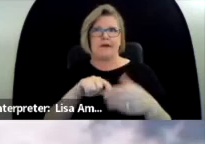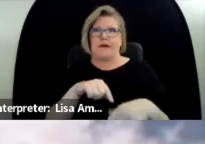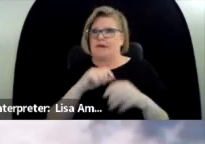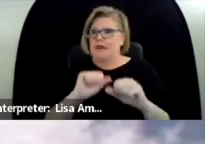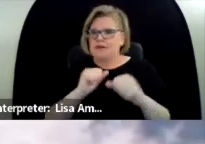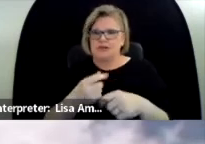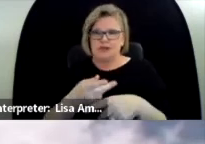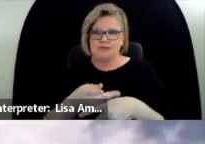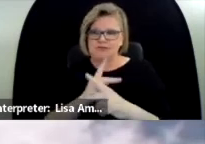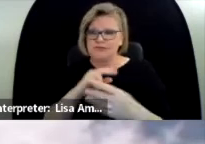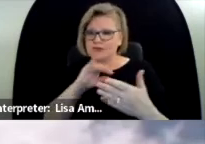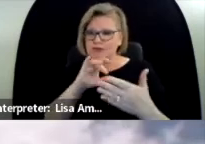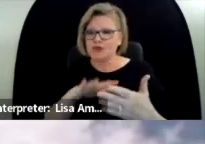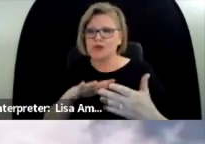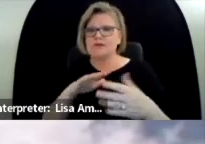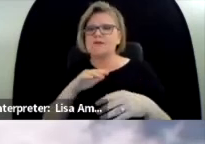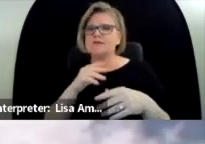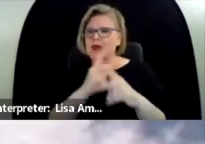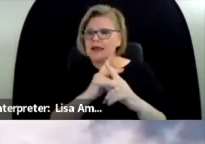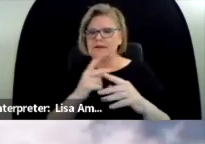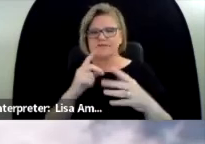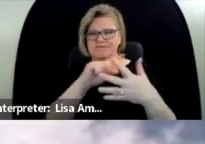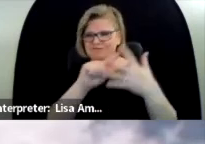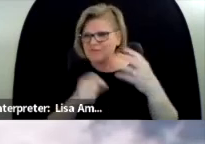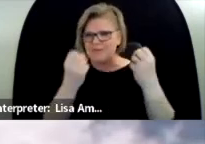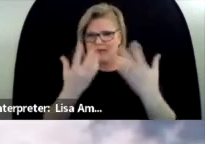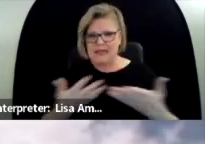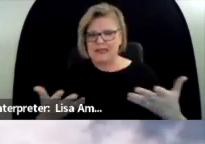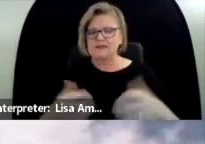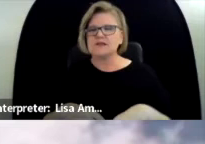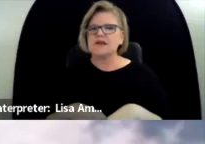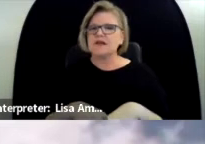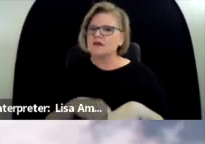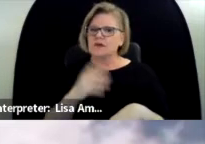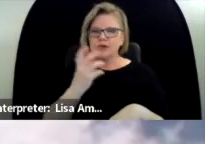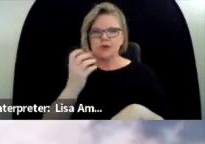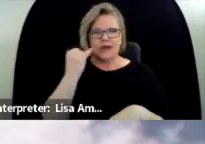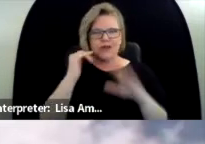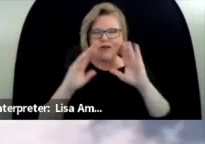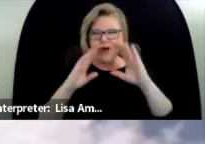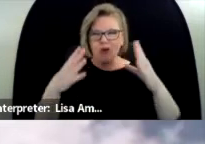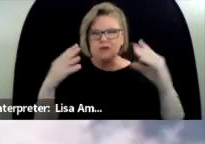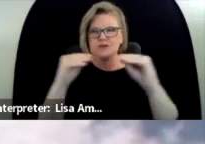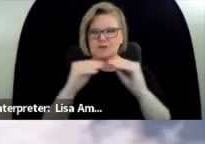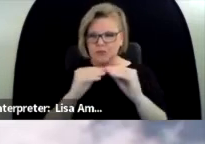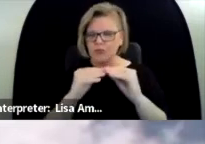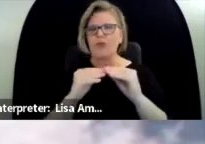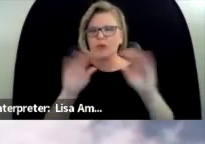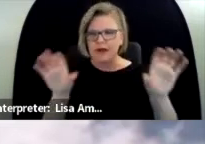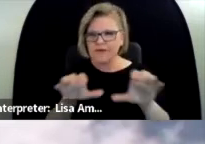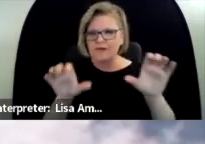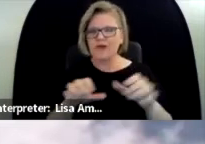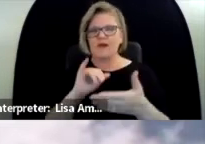assistance. So that activity and that way that we focus some of those efforts then really perpetuates a cycle in which it's